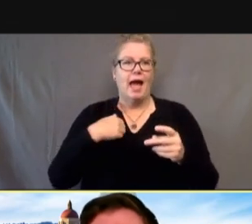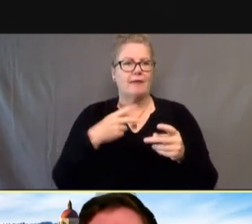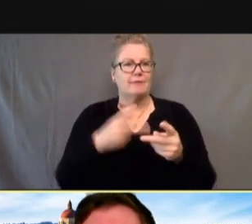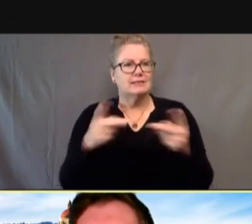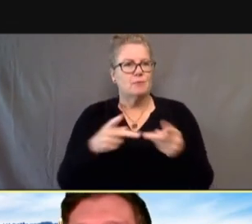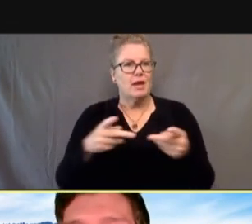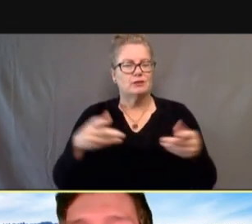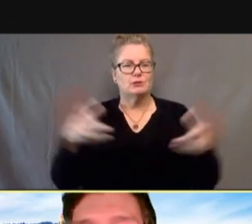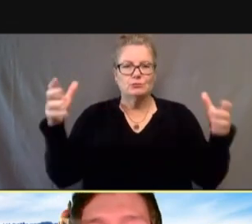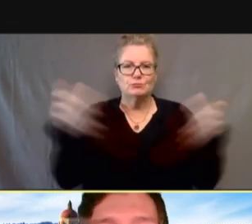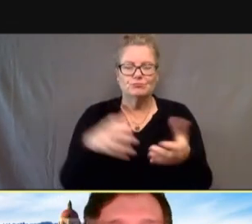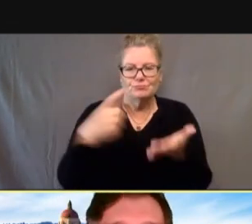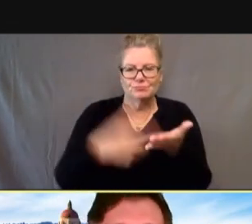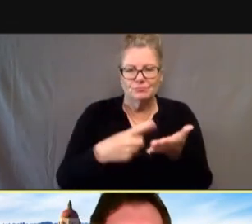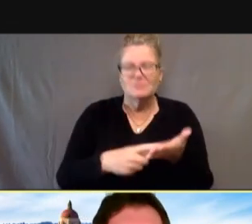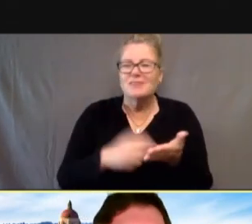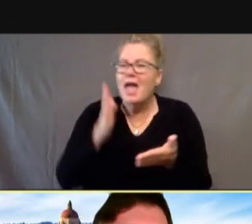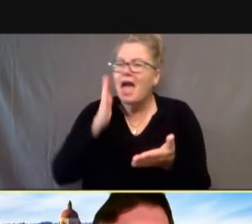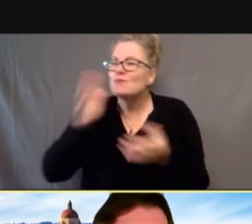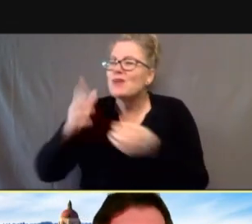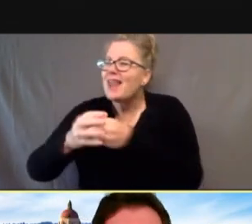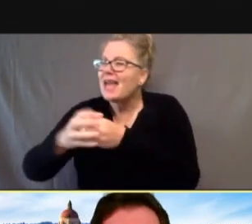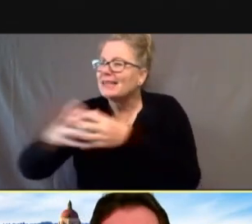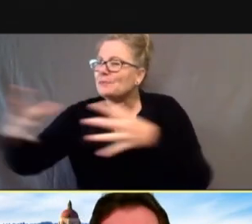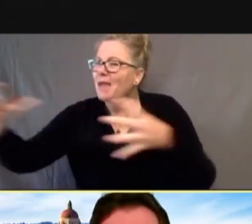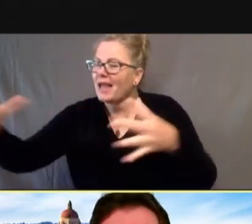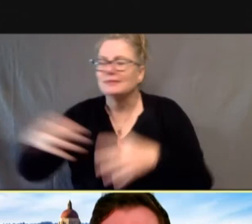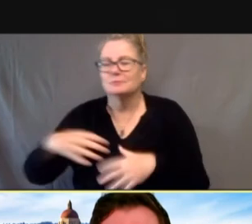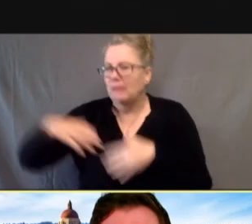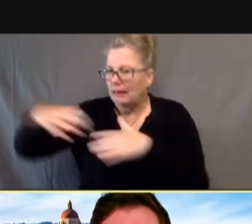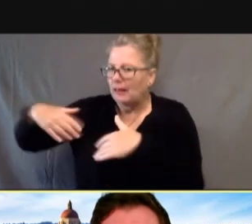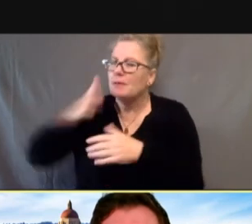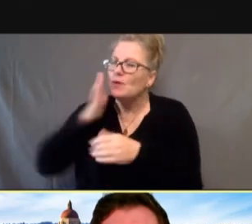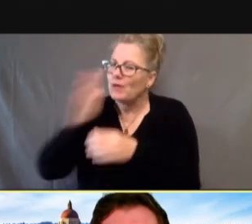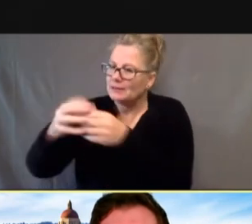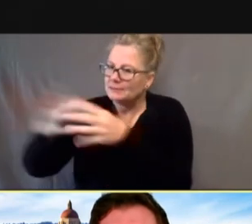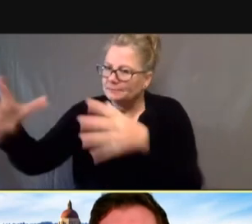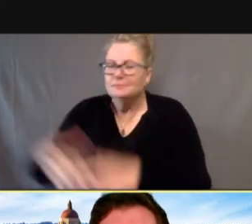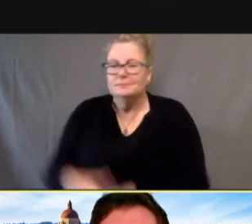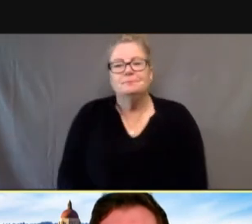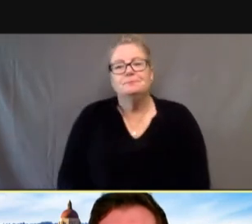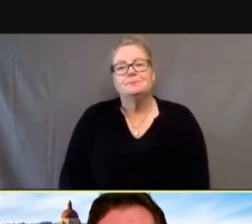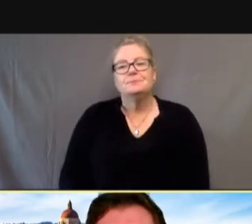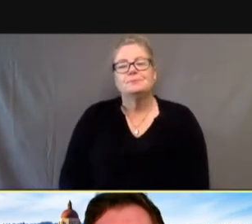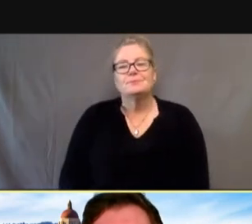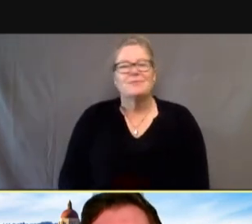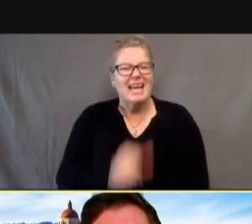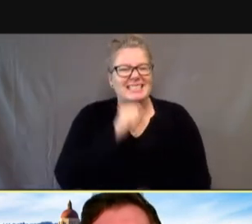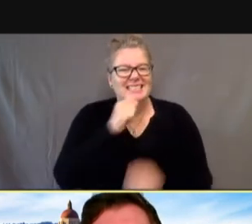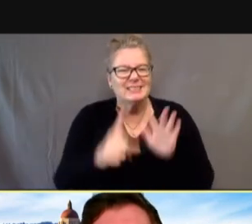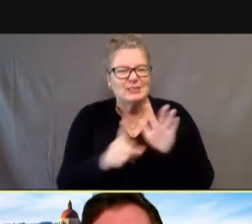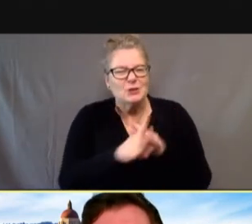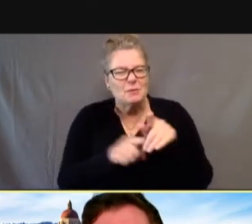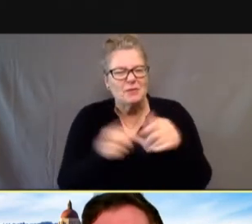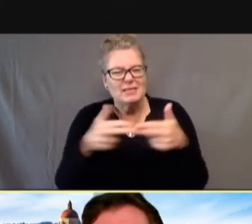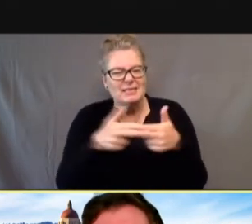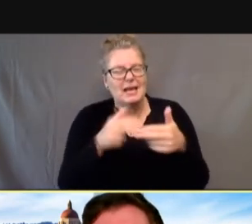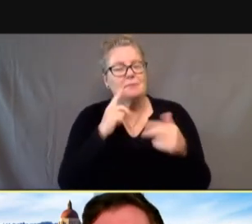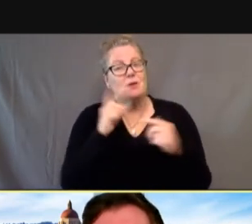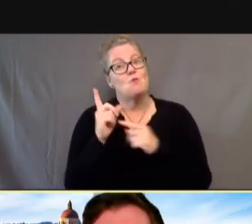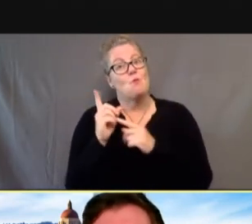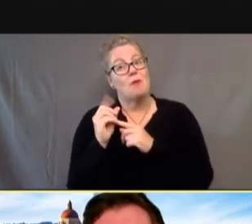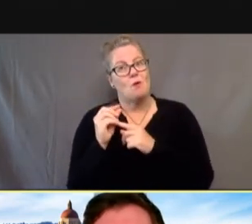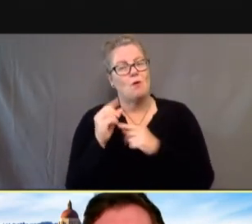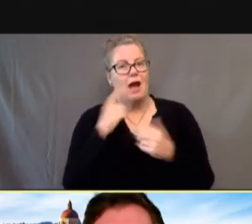I would also add that, and it's not on this slide, but another huge effort in amplifying